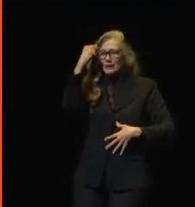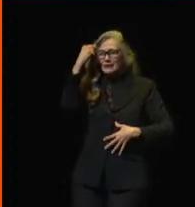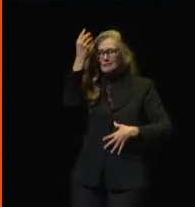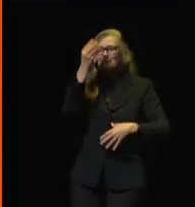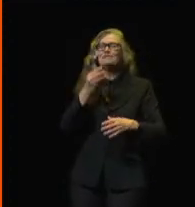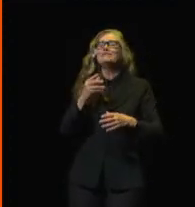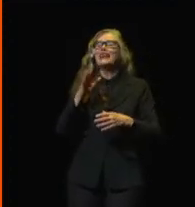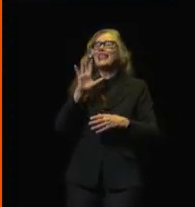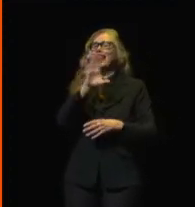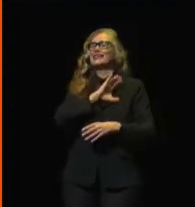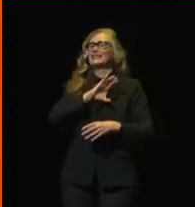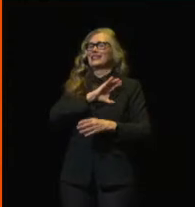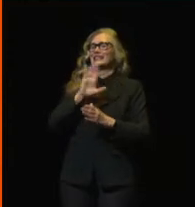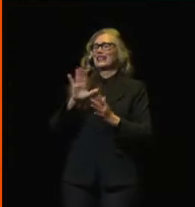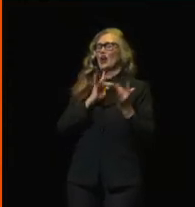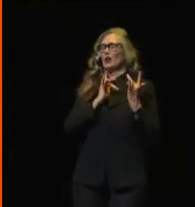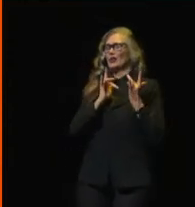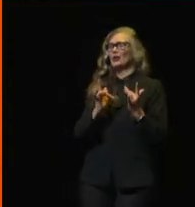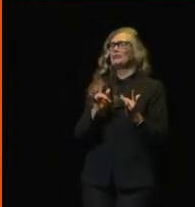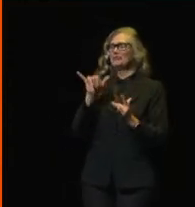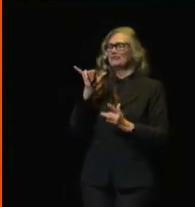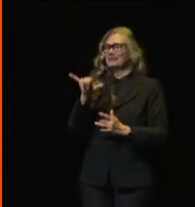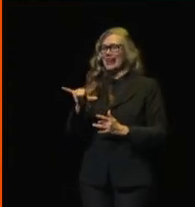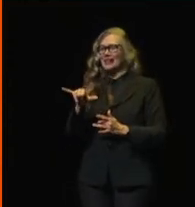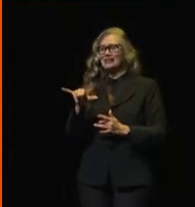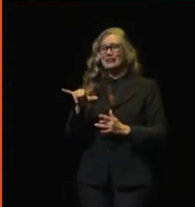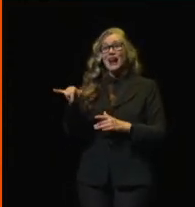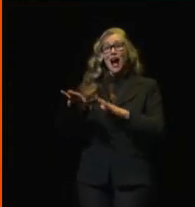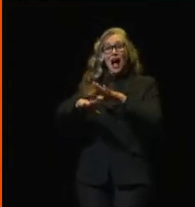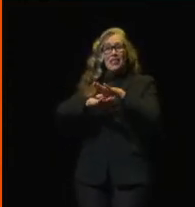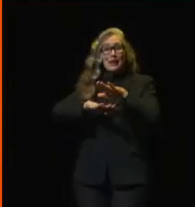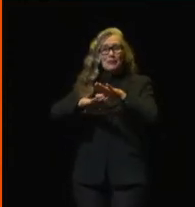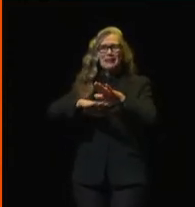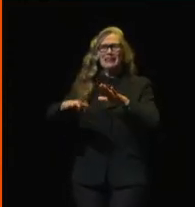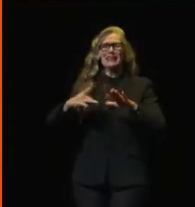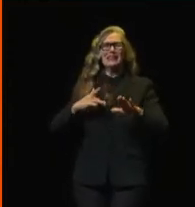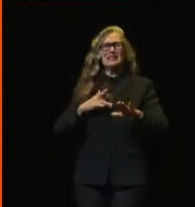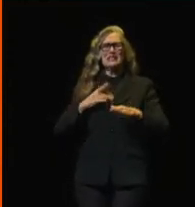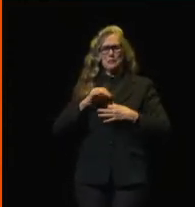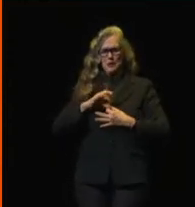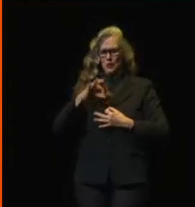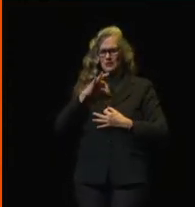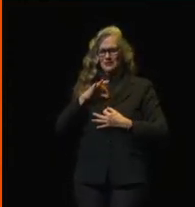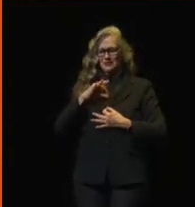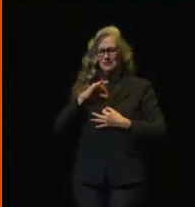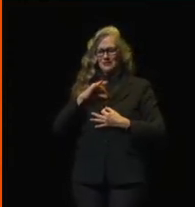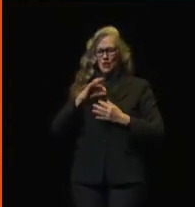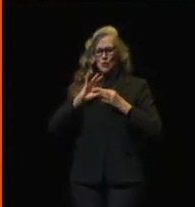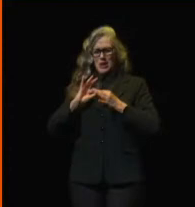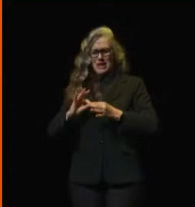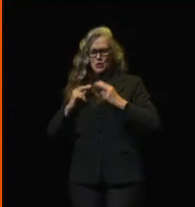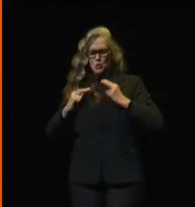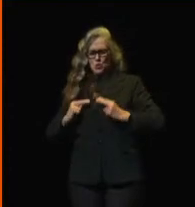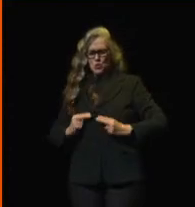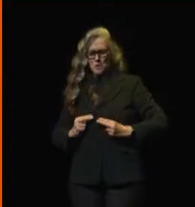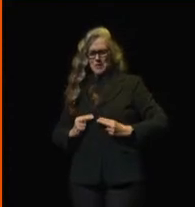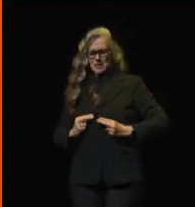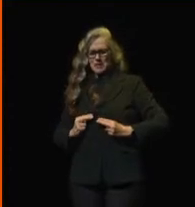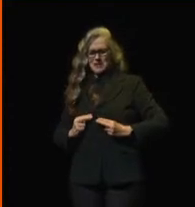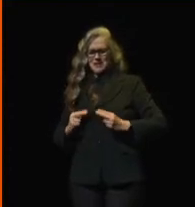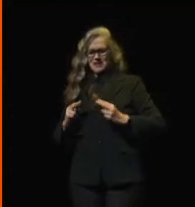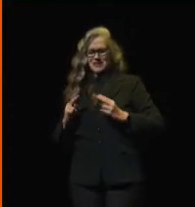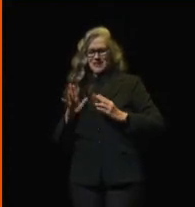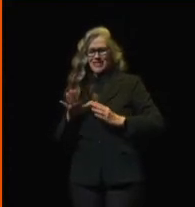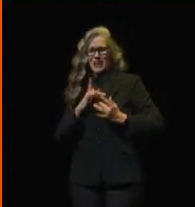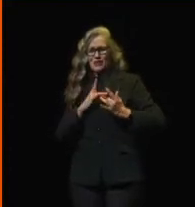of what Ady did, and I think was rooted in a fundamental optimism about human nature and people's ability to change.